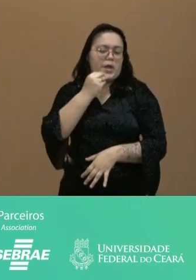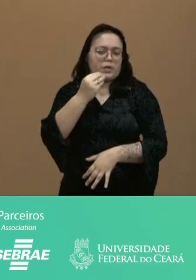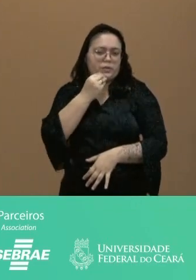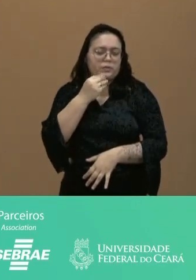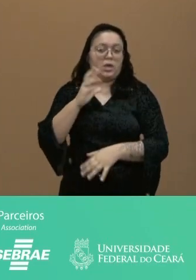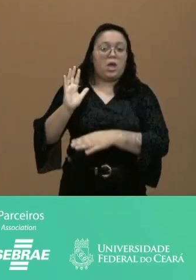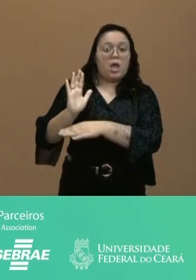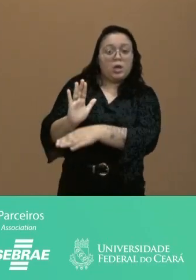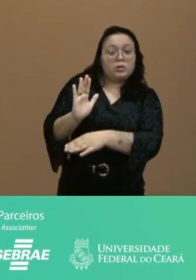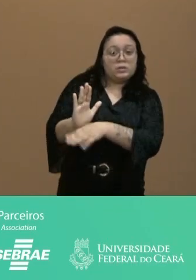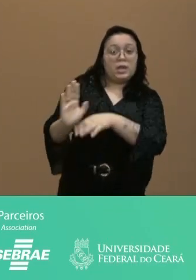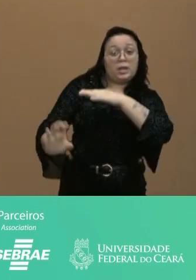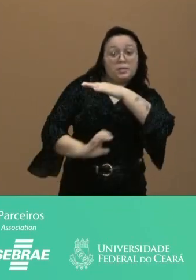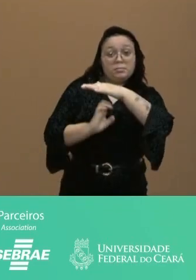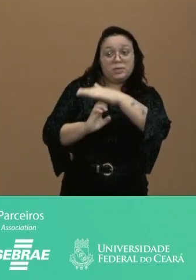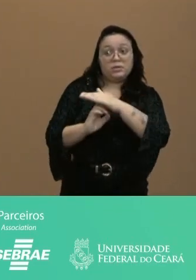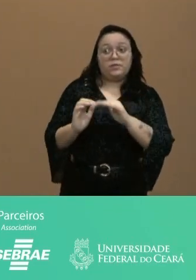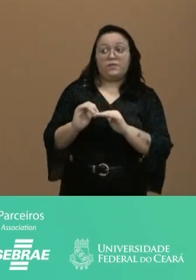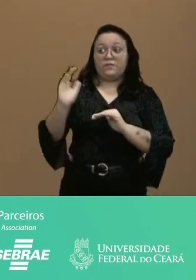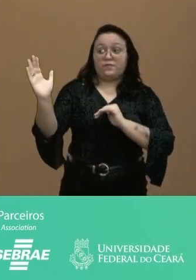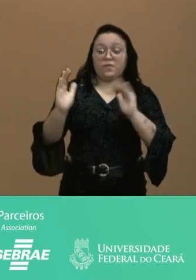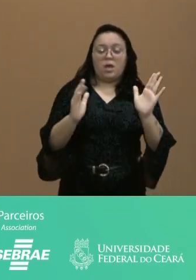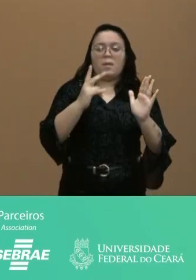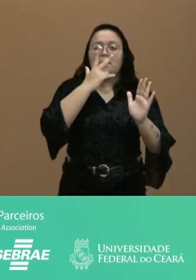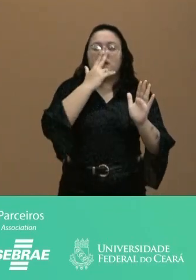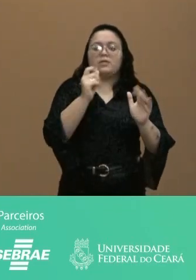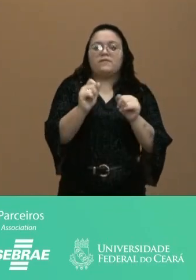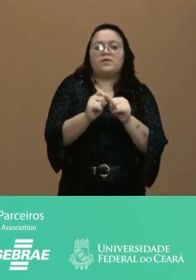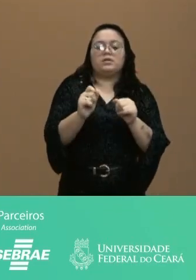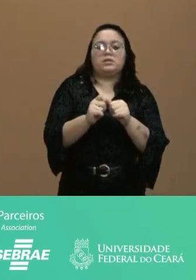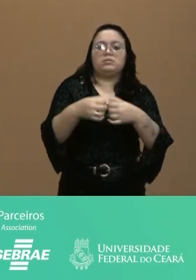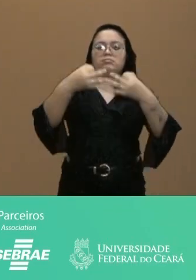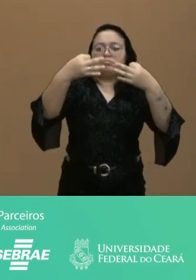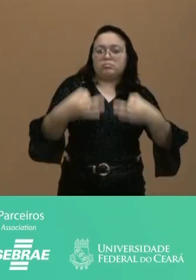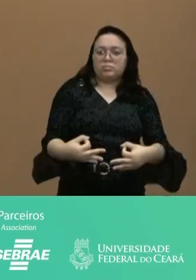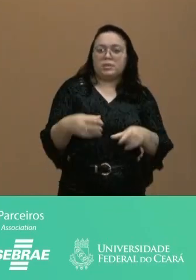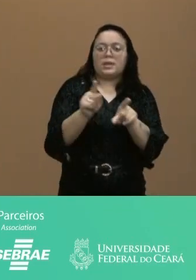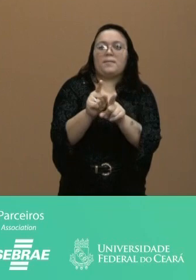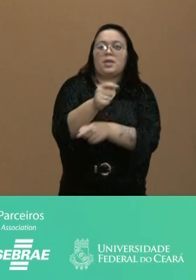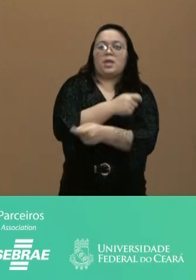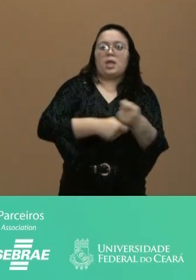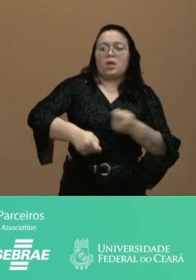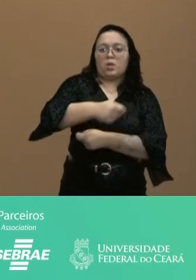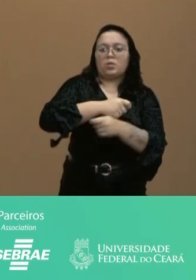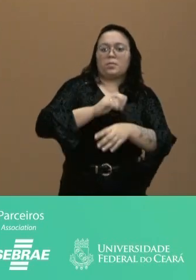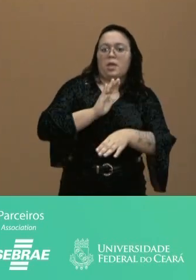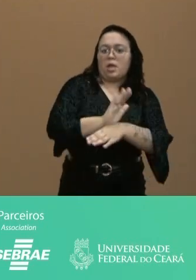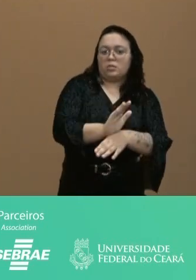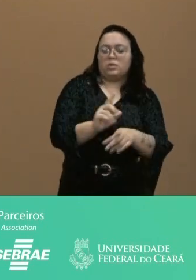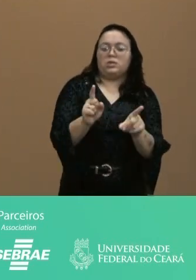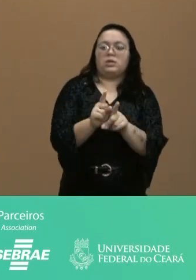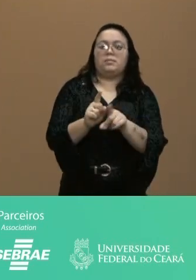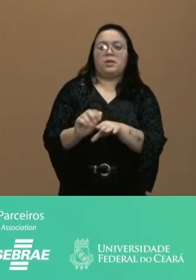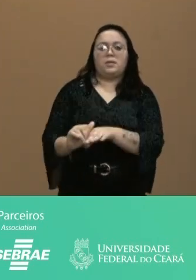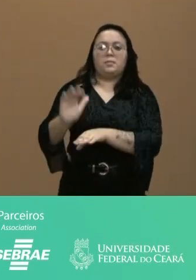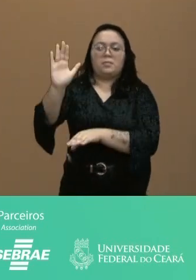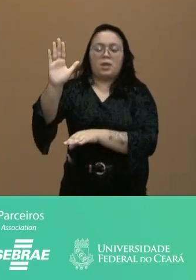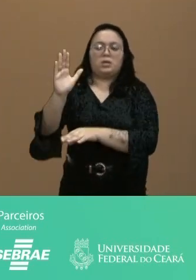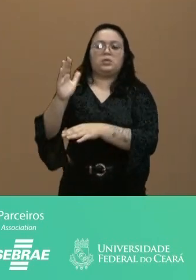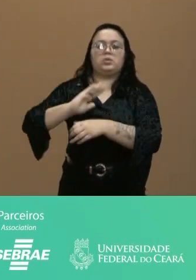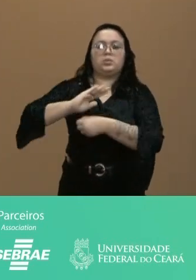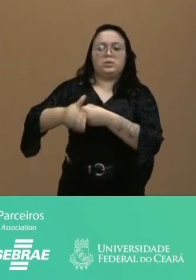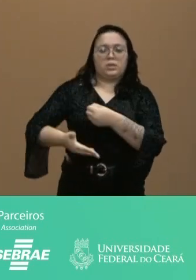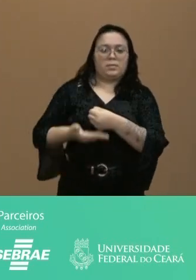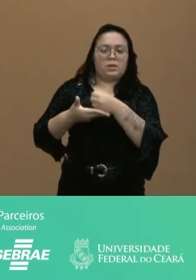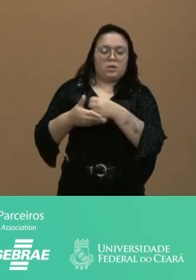German international companies to do business. Construir junto realmente essa economia com menos carbono e mais sustentabilidade. E